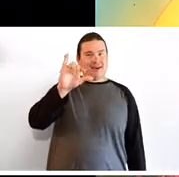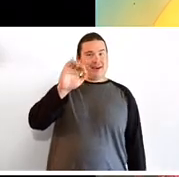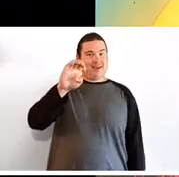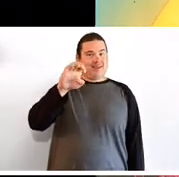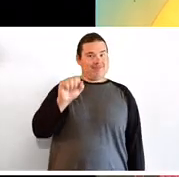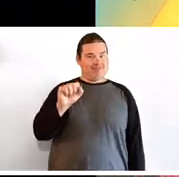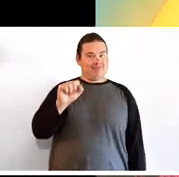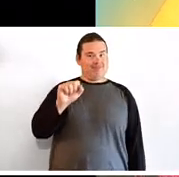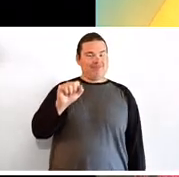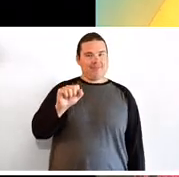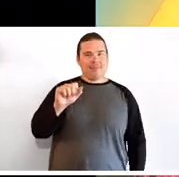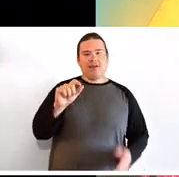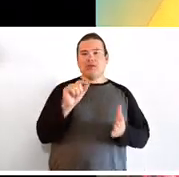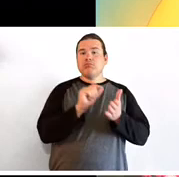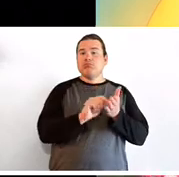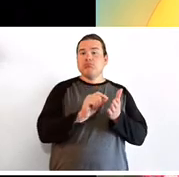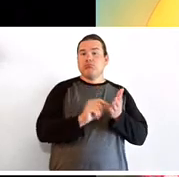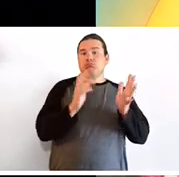Blackflies.